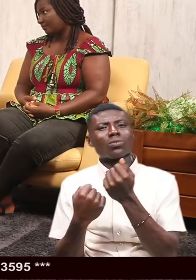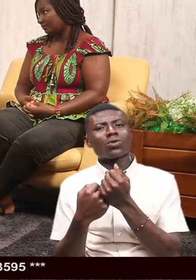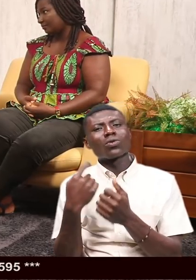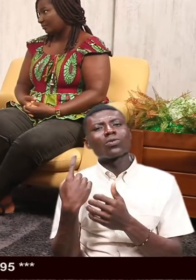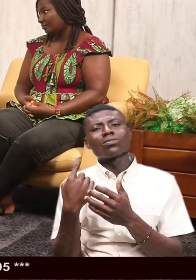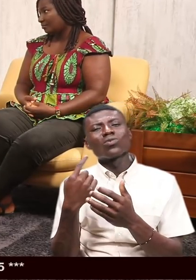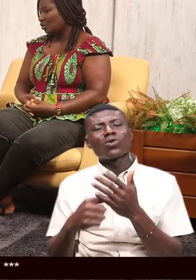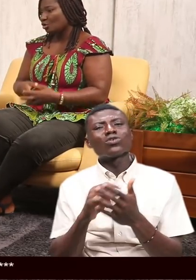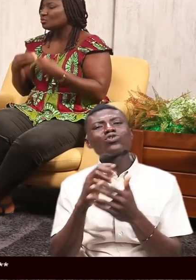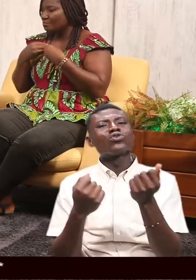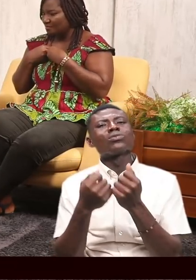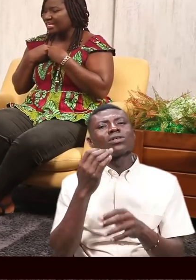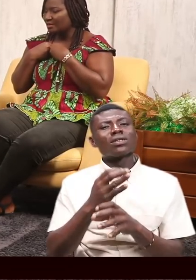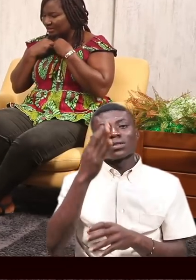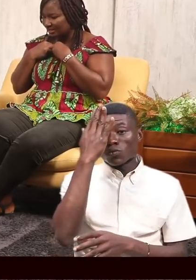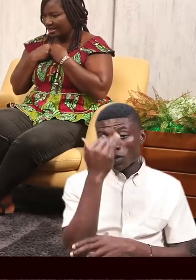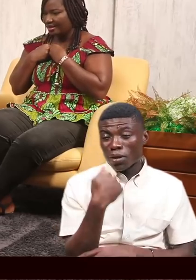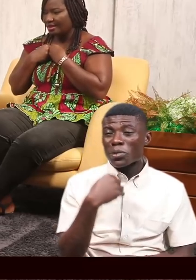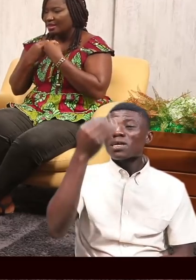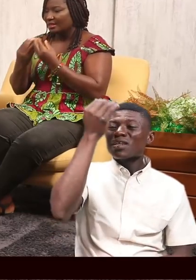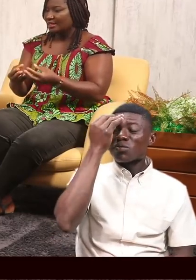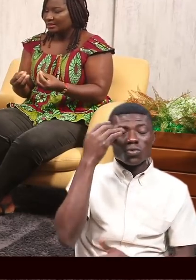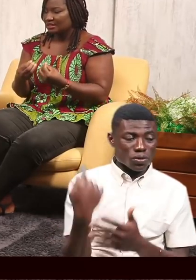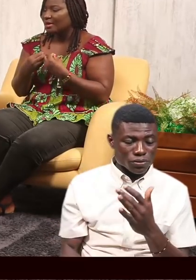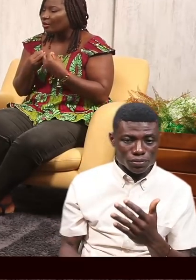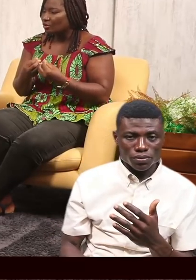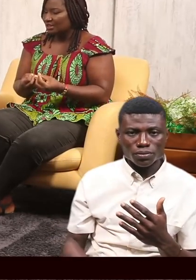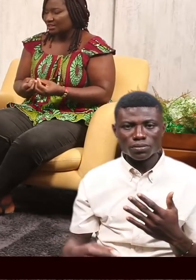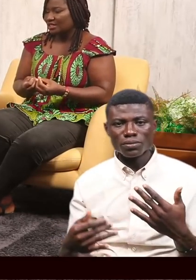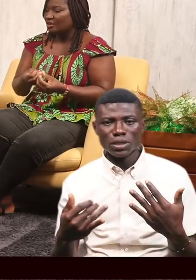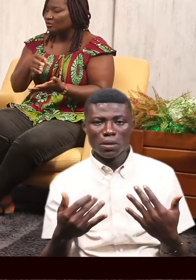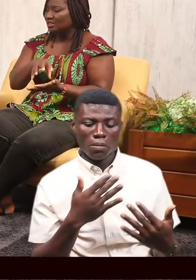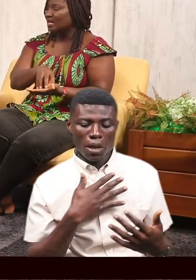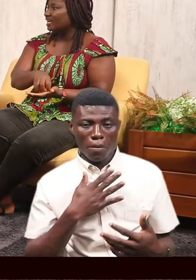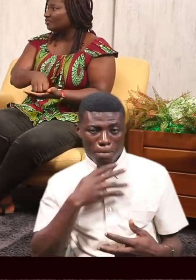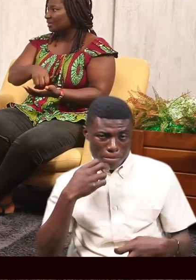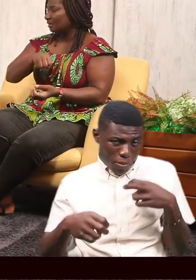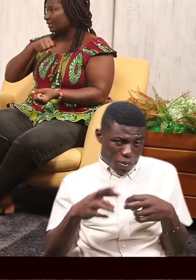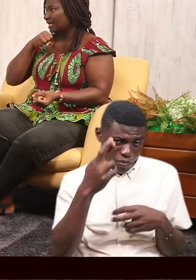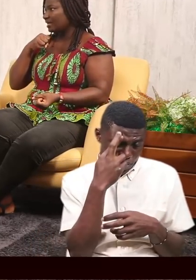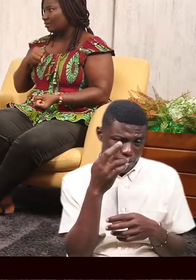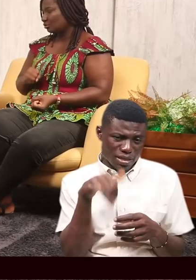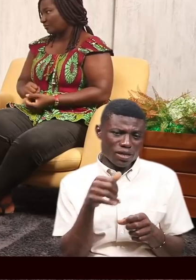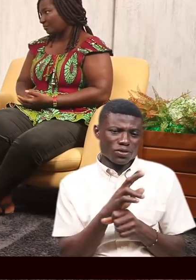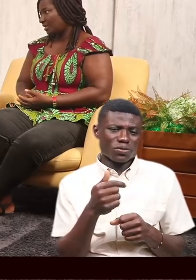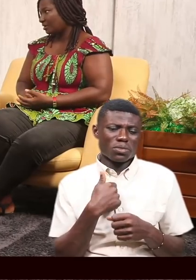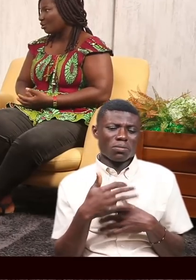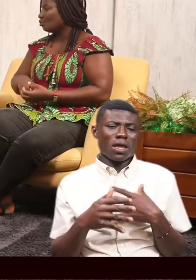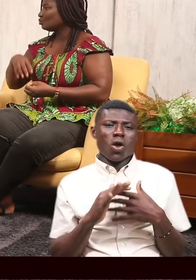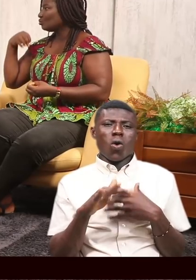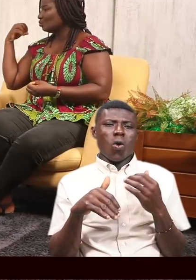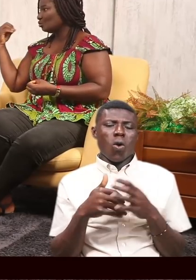care because mimi nim say this is my condition and enti na e draining blood out of